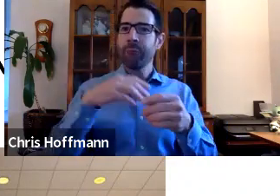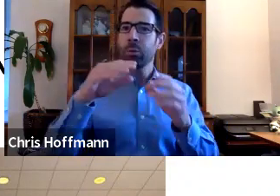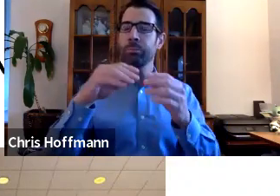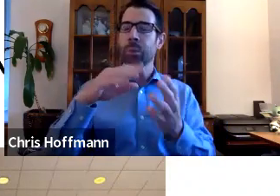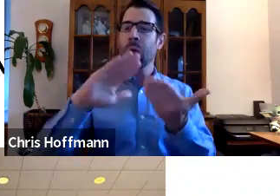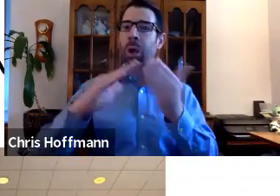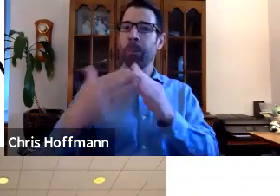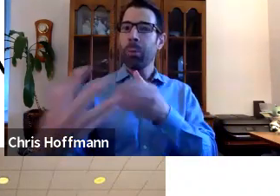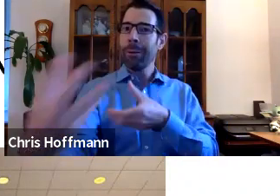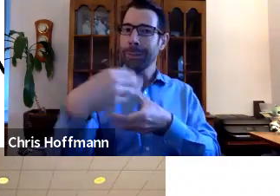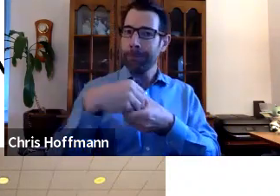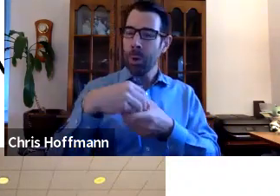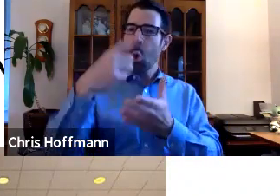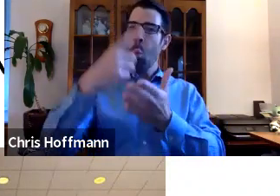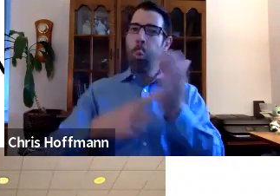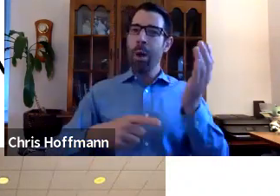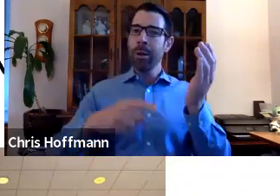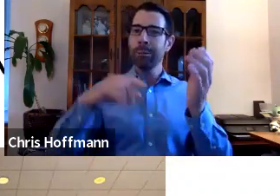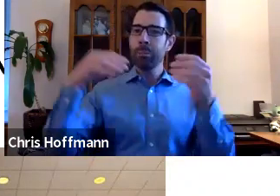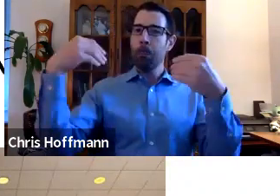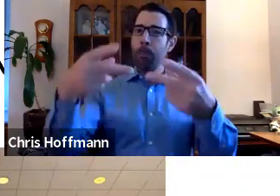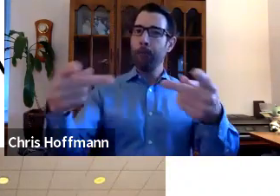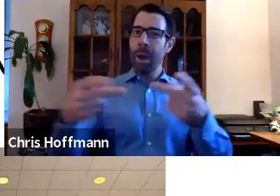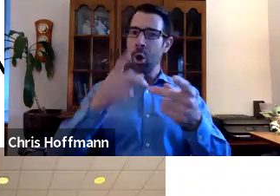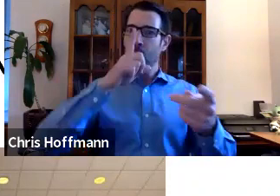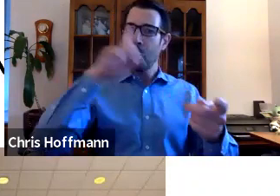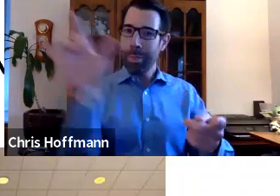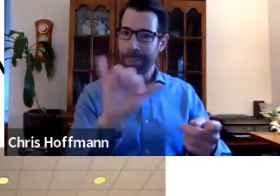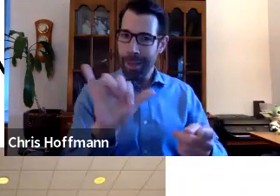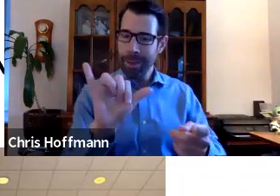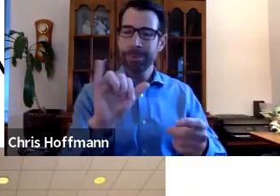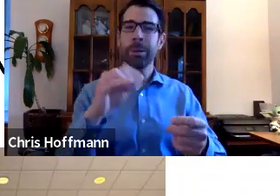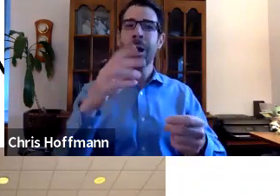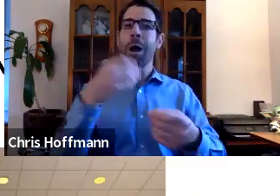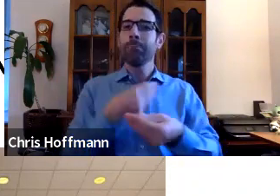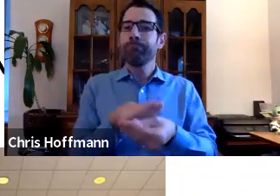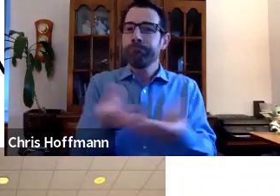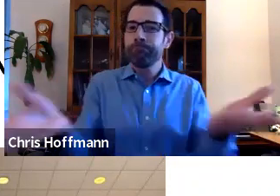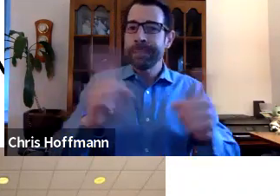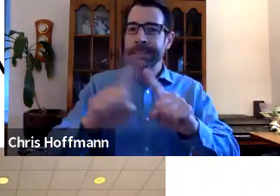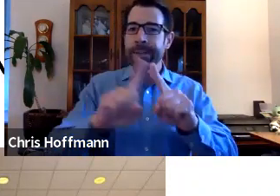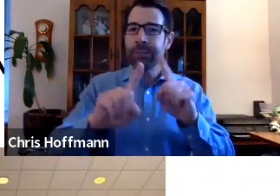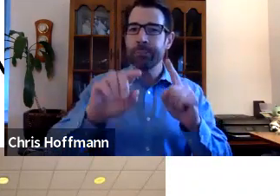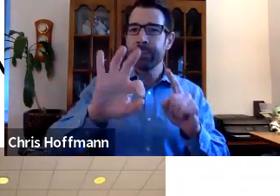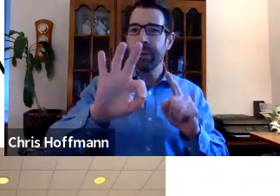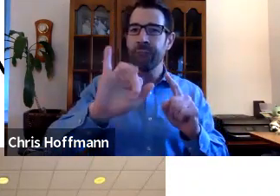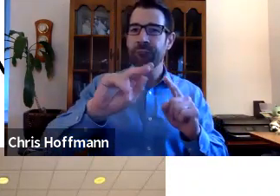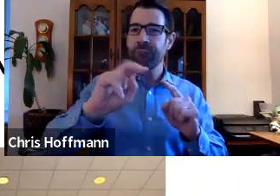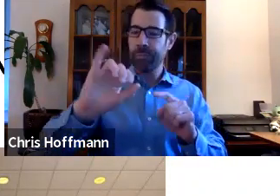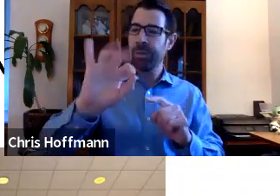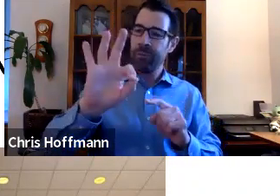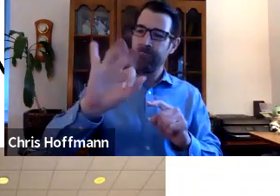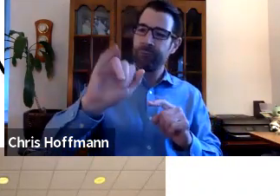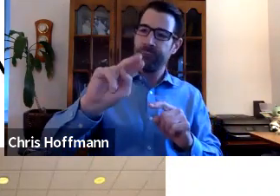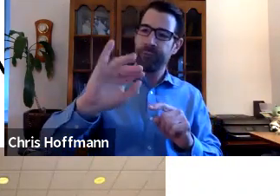see on the left-hand bottom side, there is a community space here and what that space